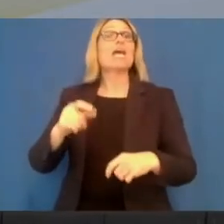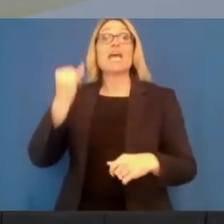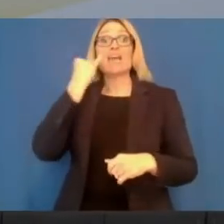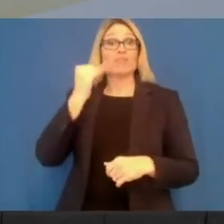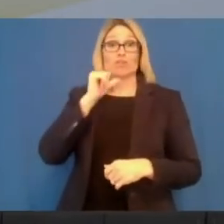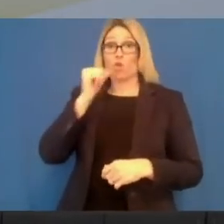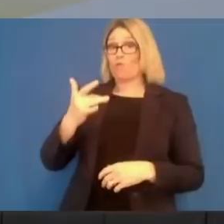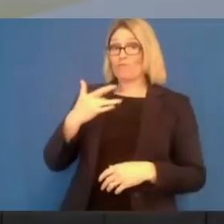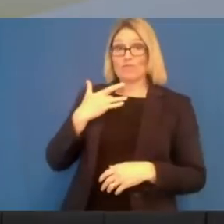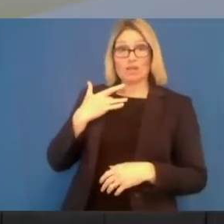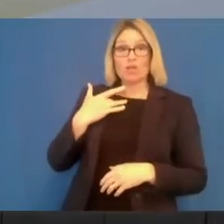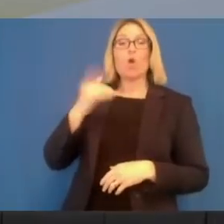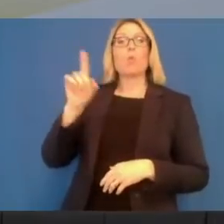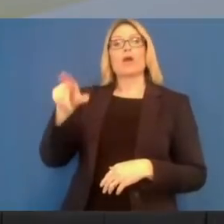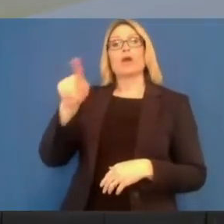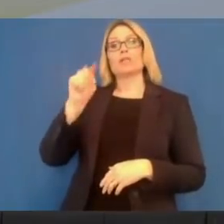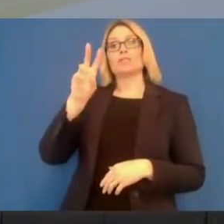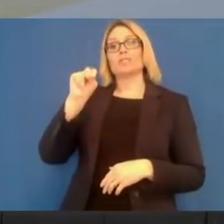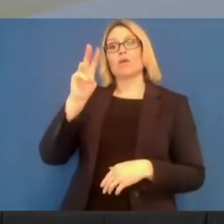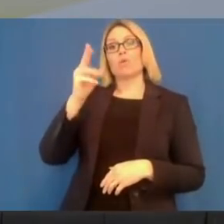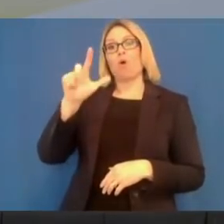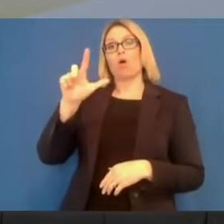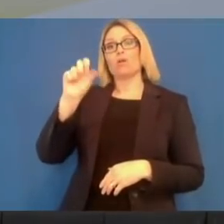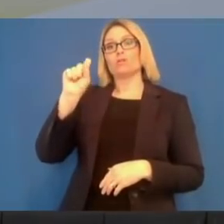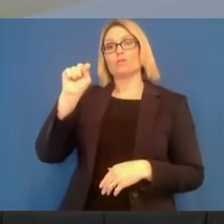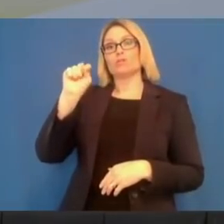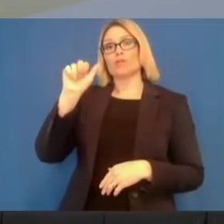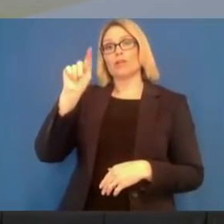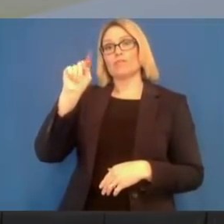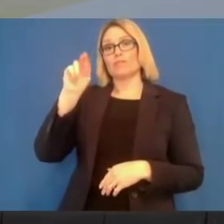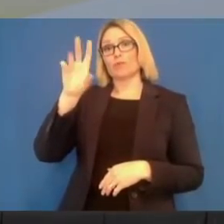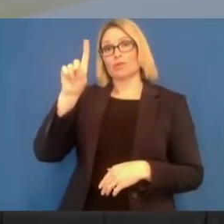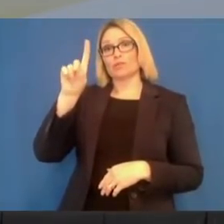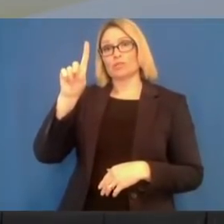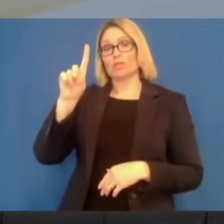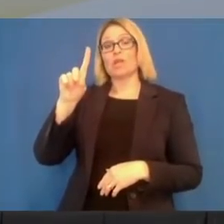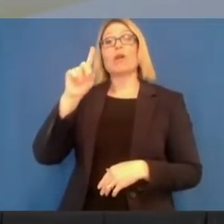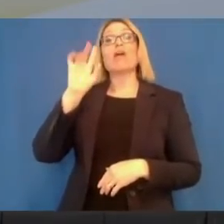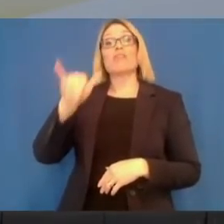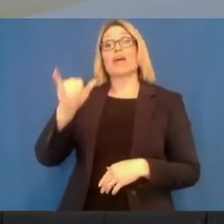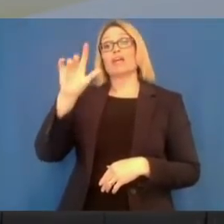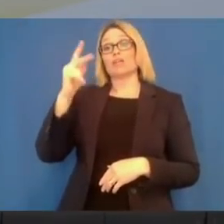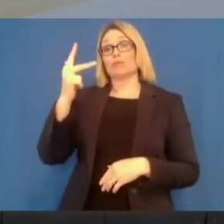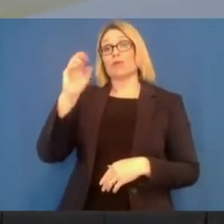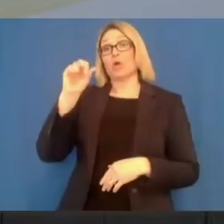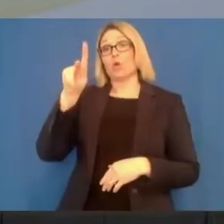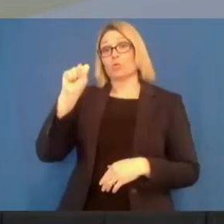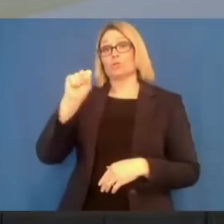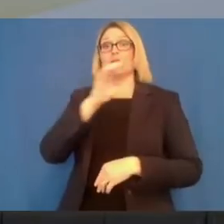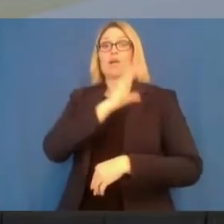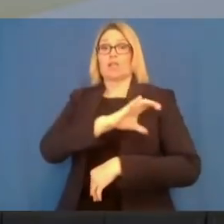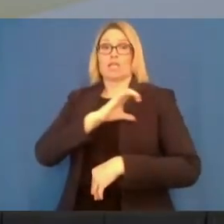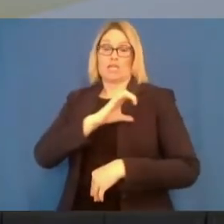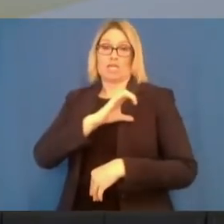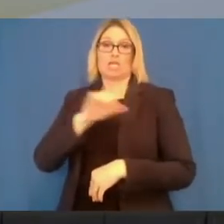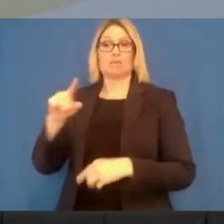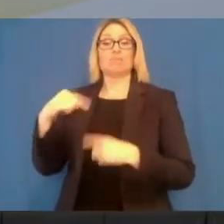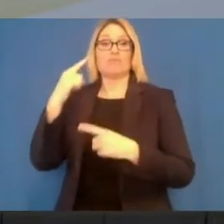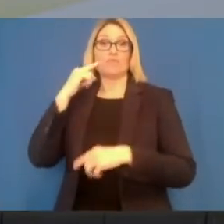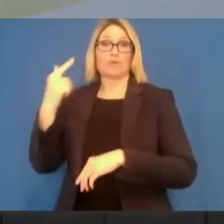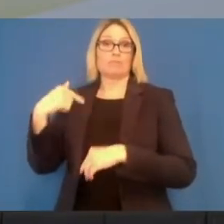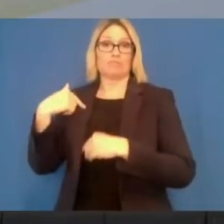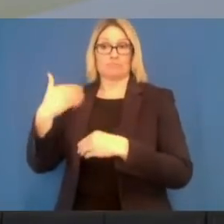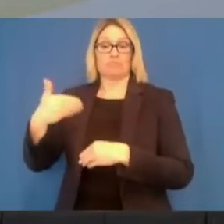either the Stratford Town Hall Clinic in the next couple of days, as well as the Three Oaks Clinic. We would suggest that